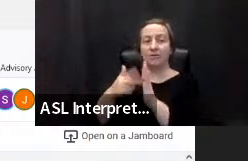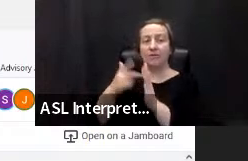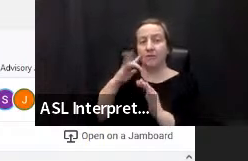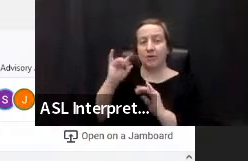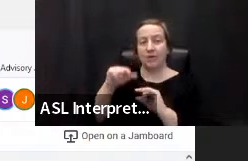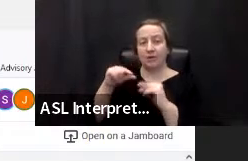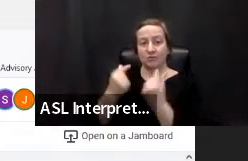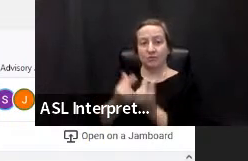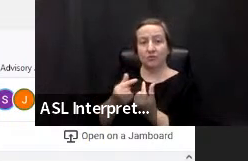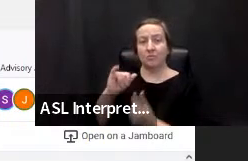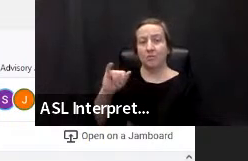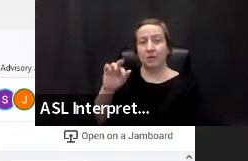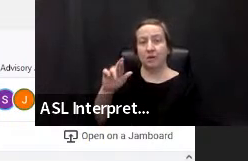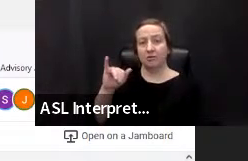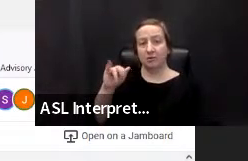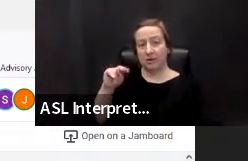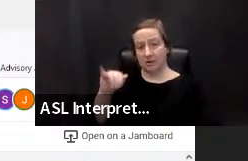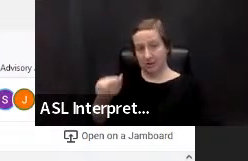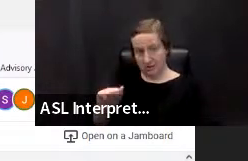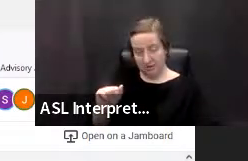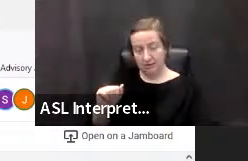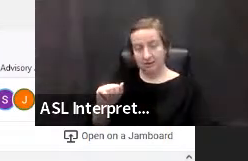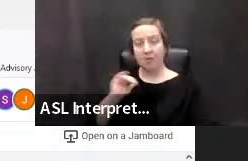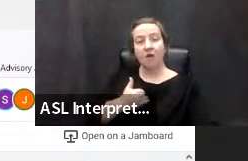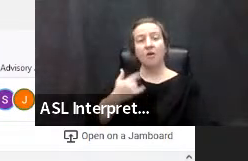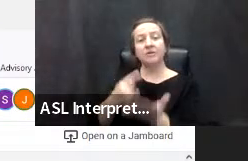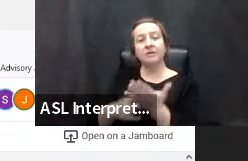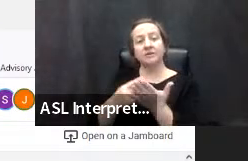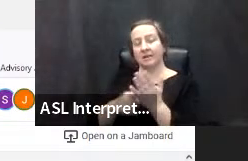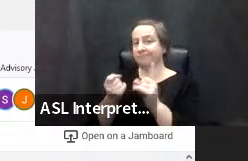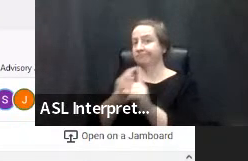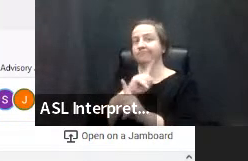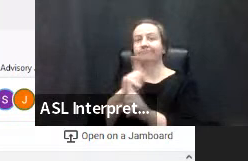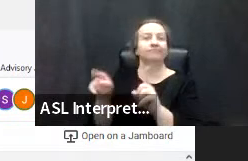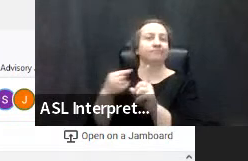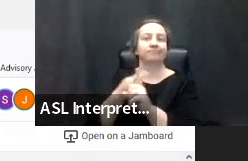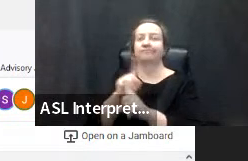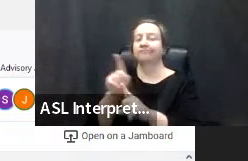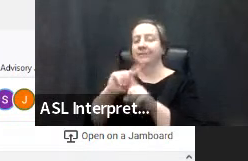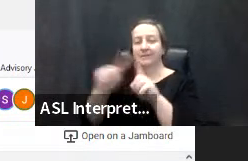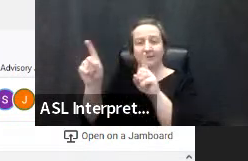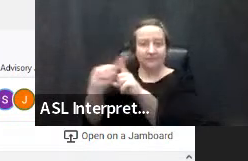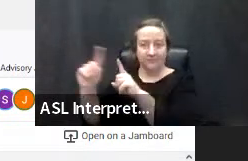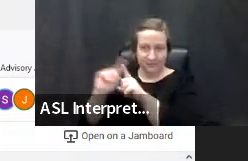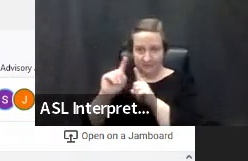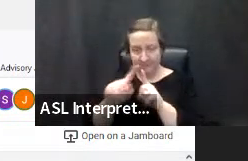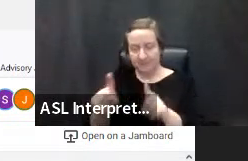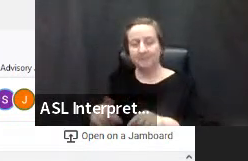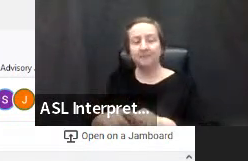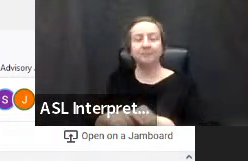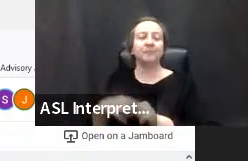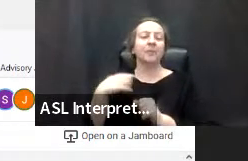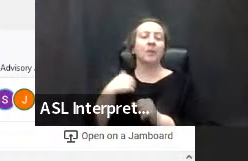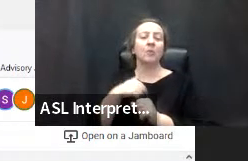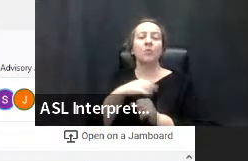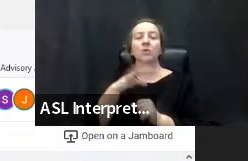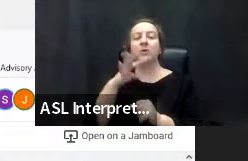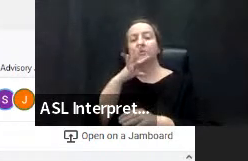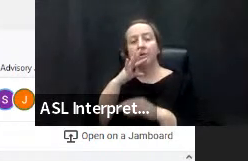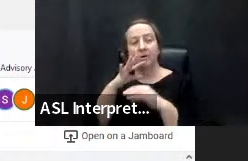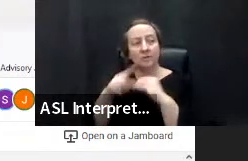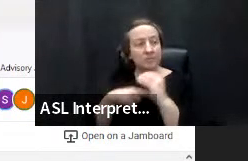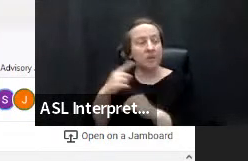group. So our discussion was all over the spectrum. So we talked